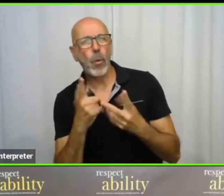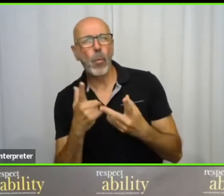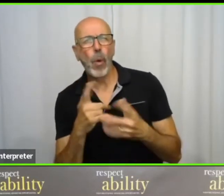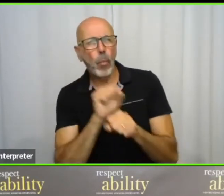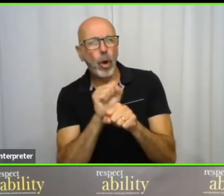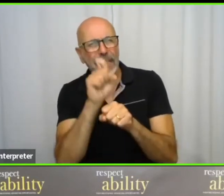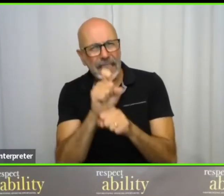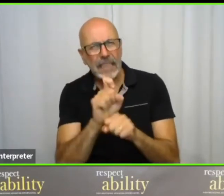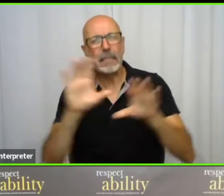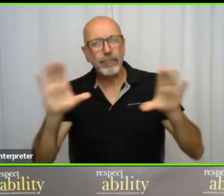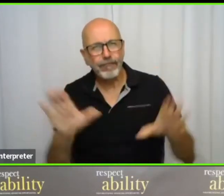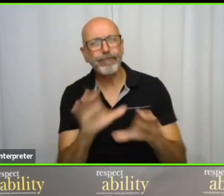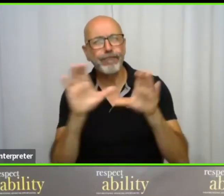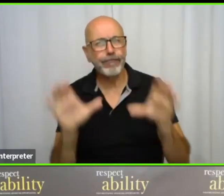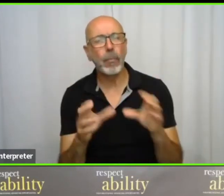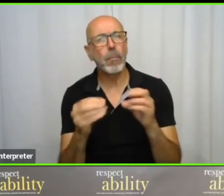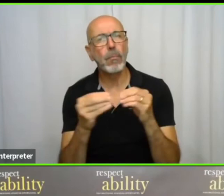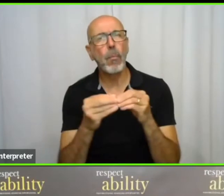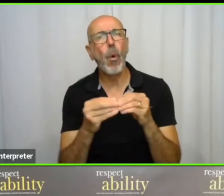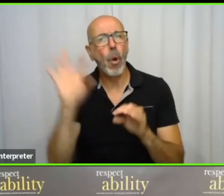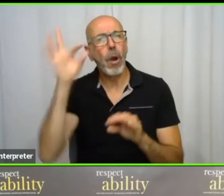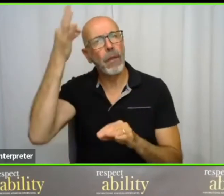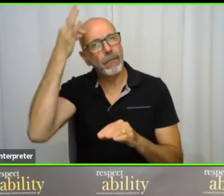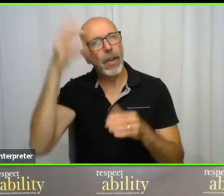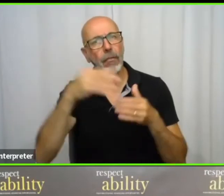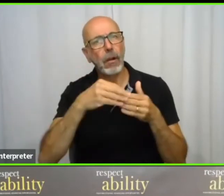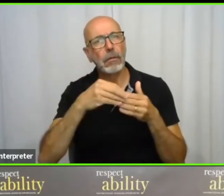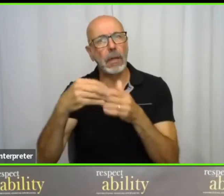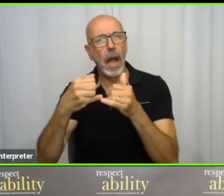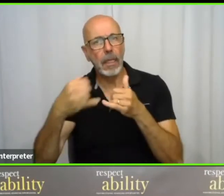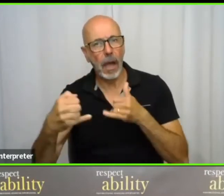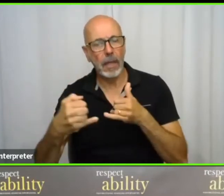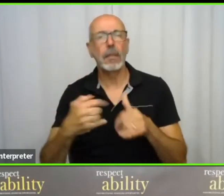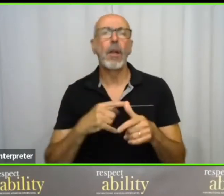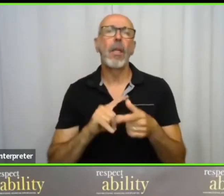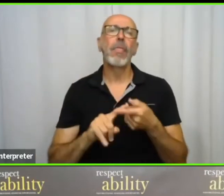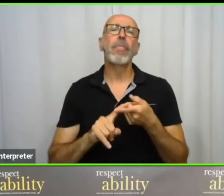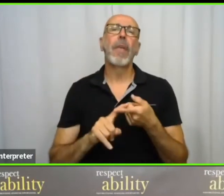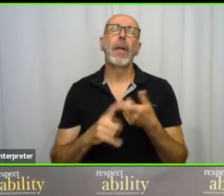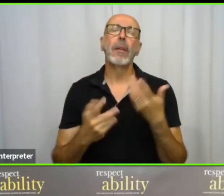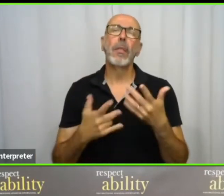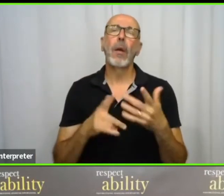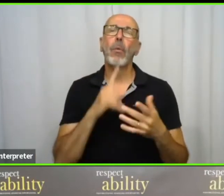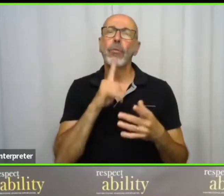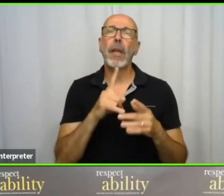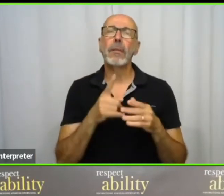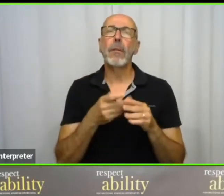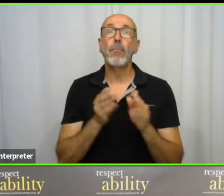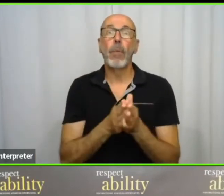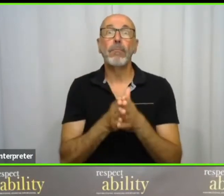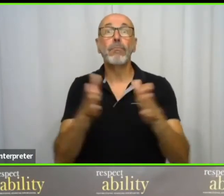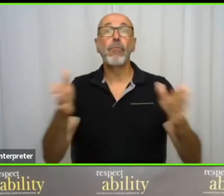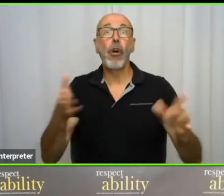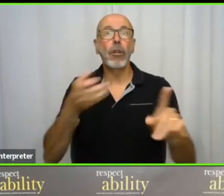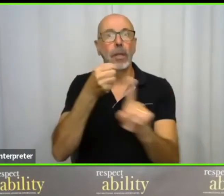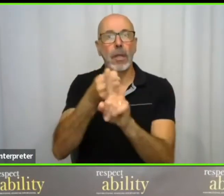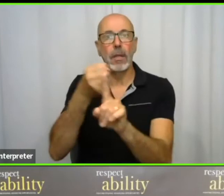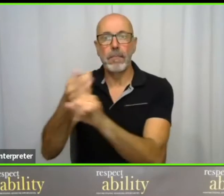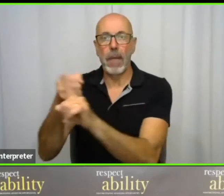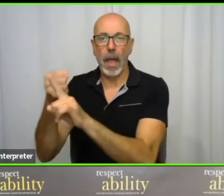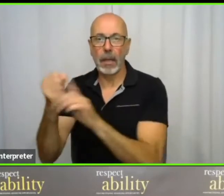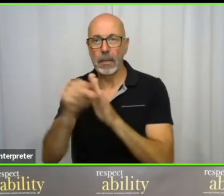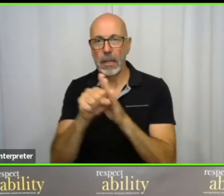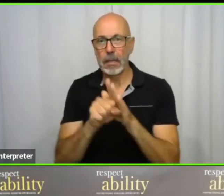what extent is there work to be done on federal guidelines, which will thus broadly impact state guidelines as opposed